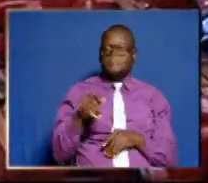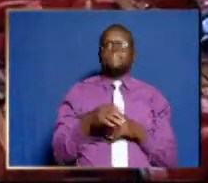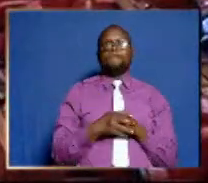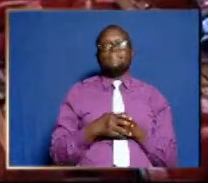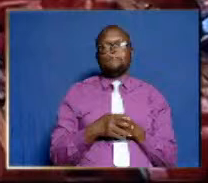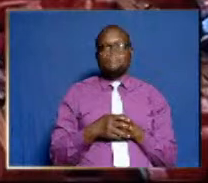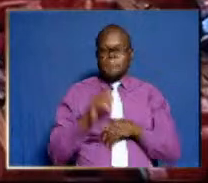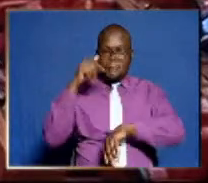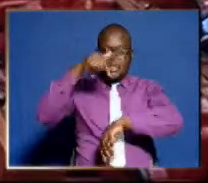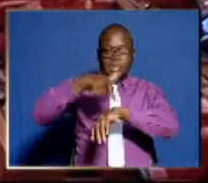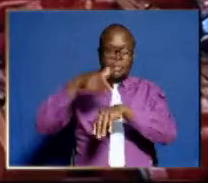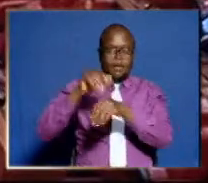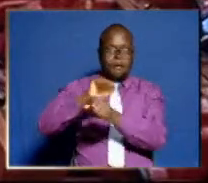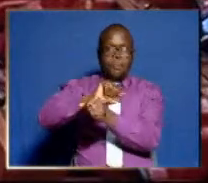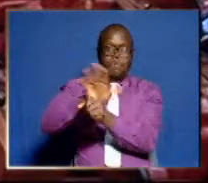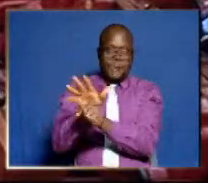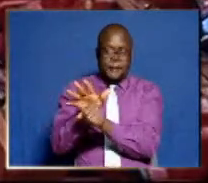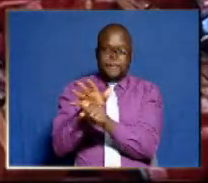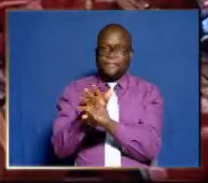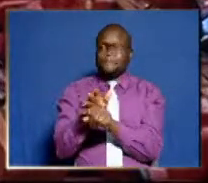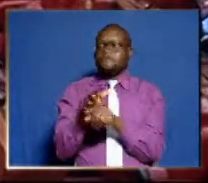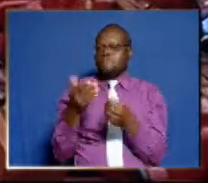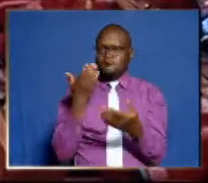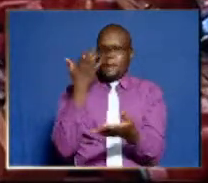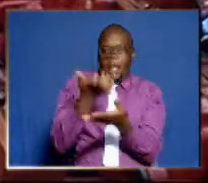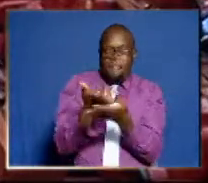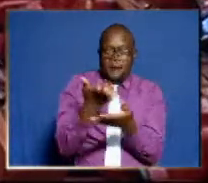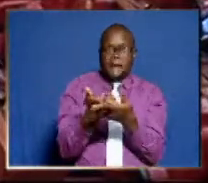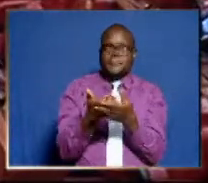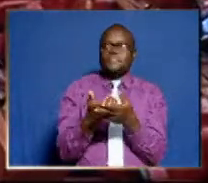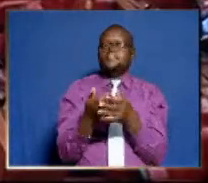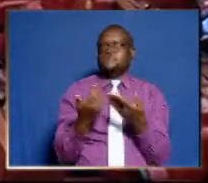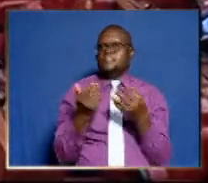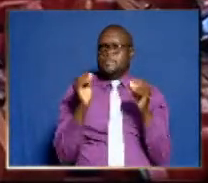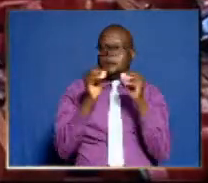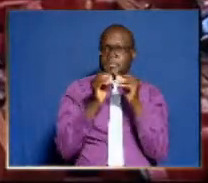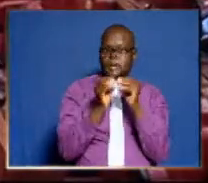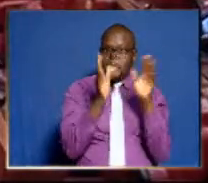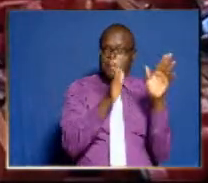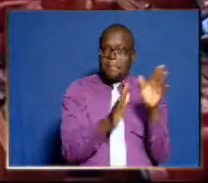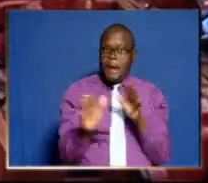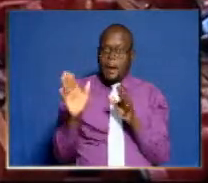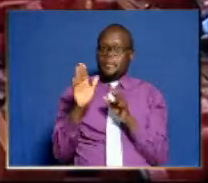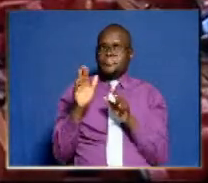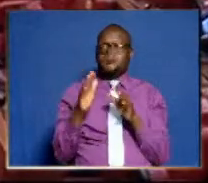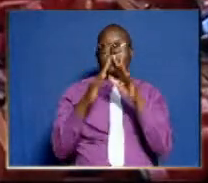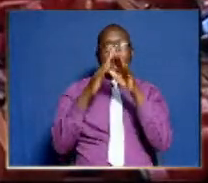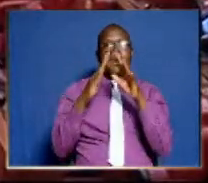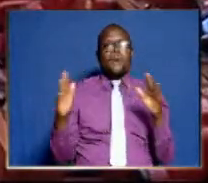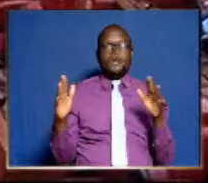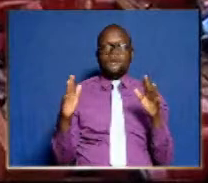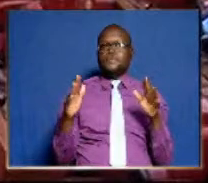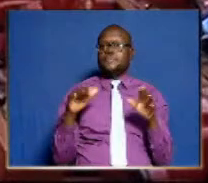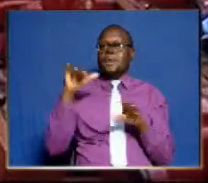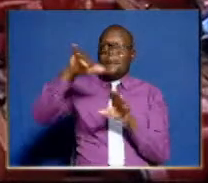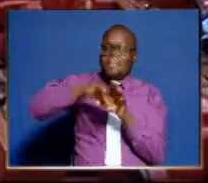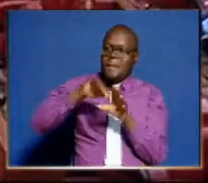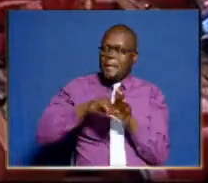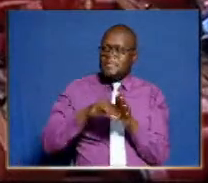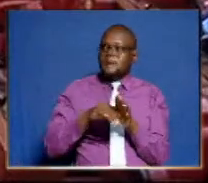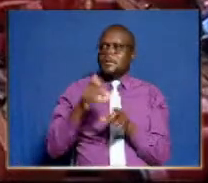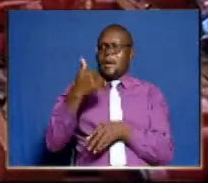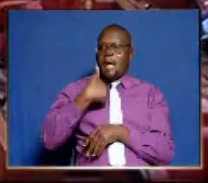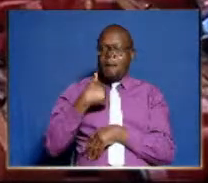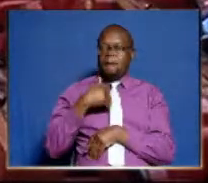times. And as evident in the sitting arrangement in the House, members donning